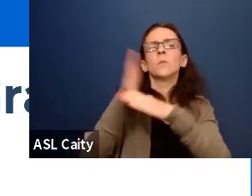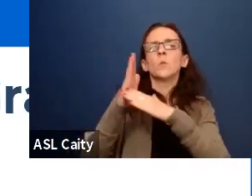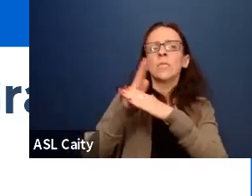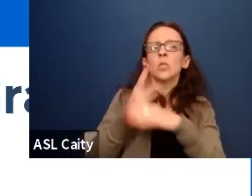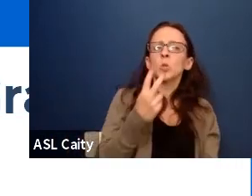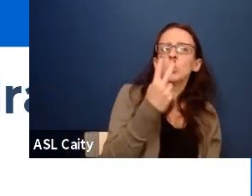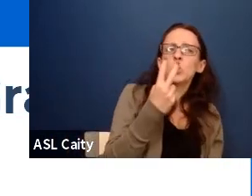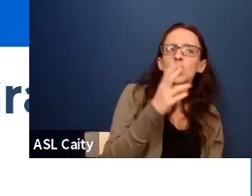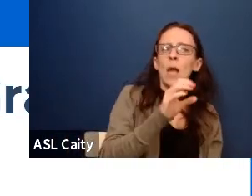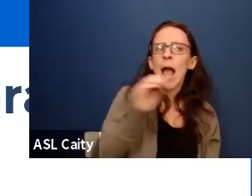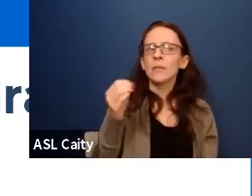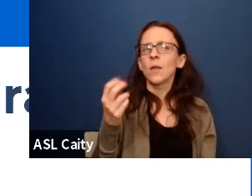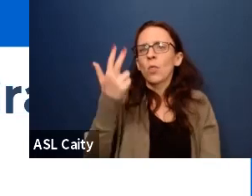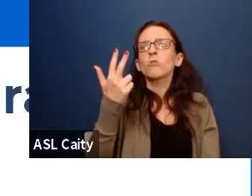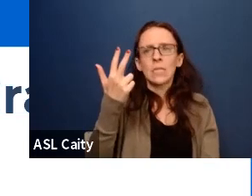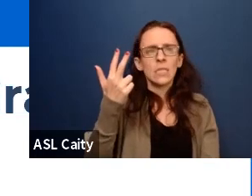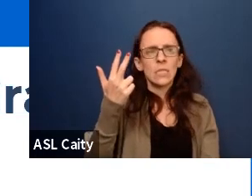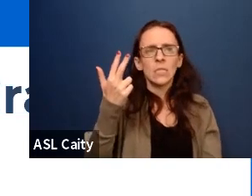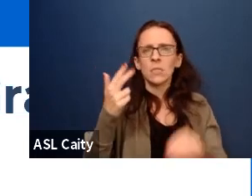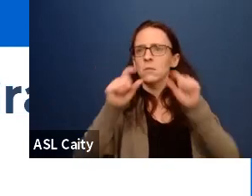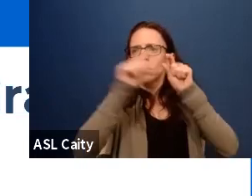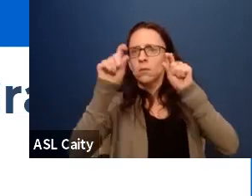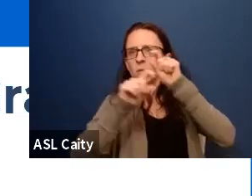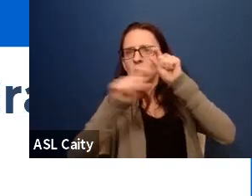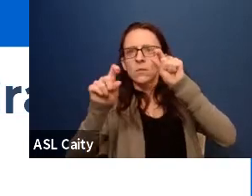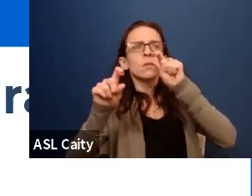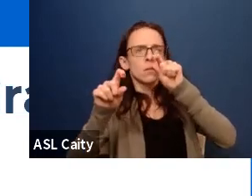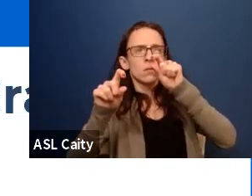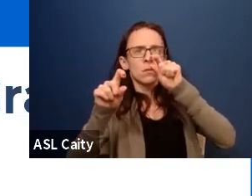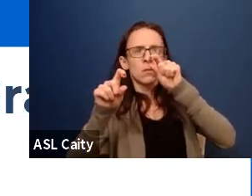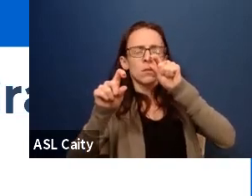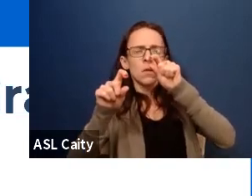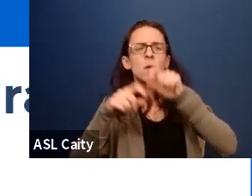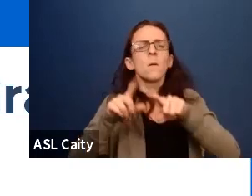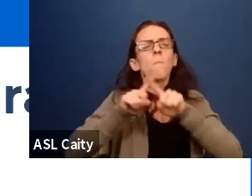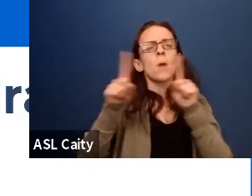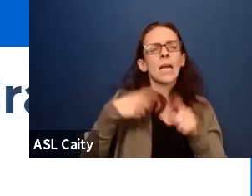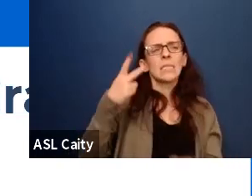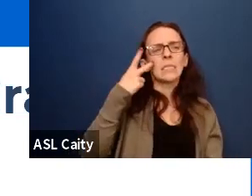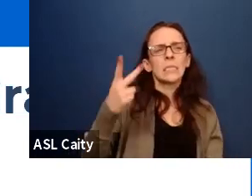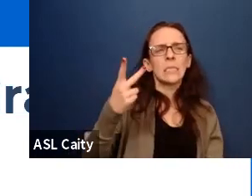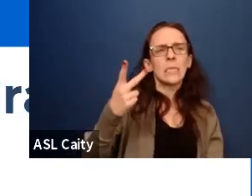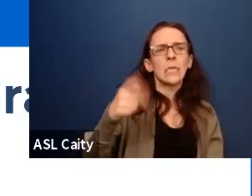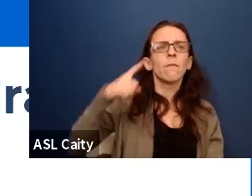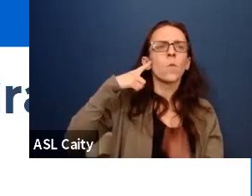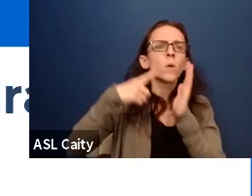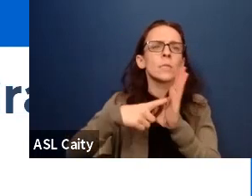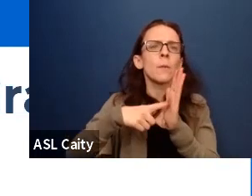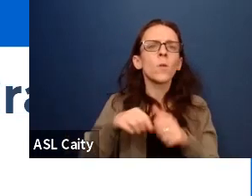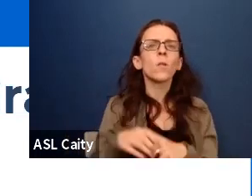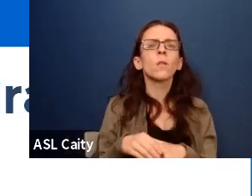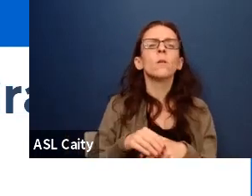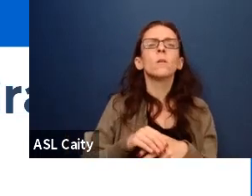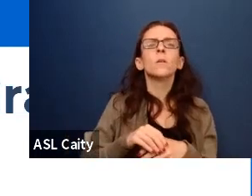model. But I see that there's a variation of about 5,000 students